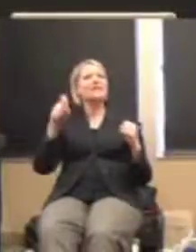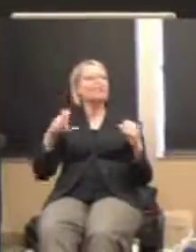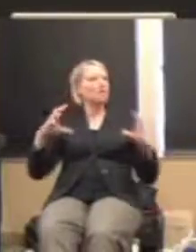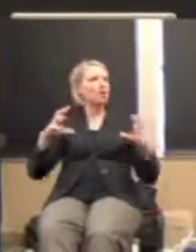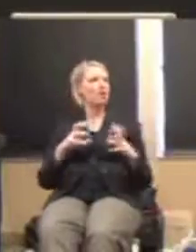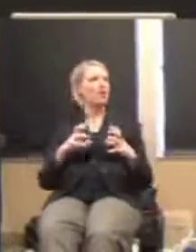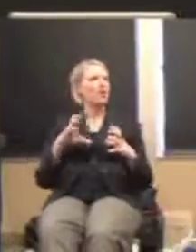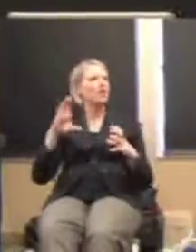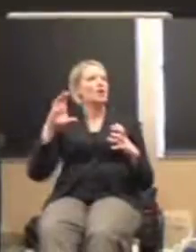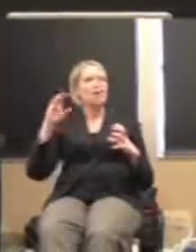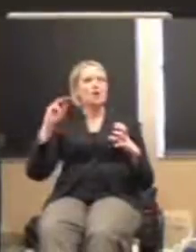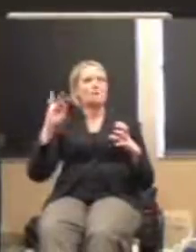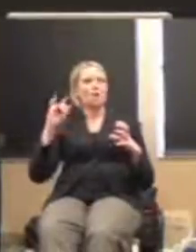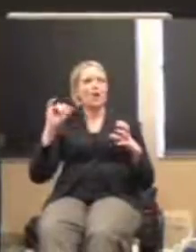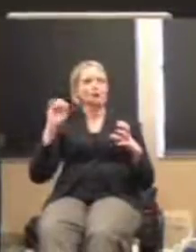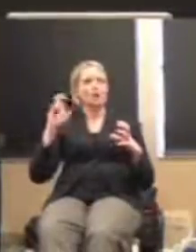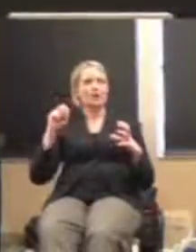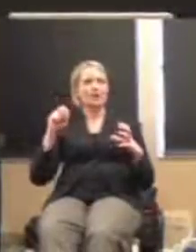like